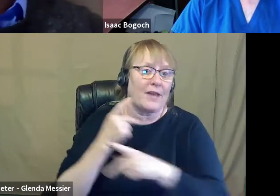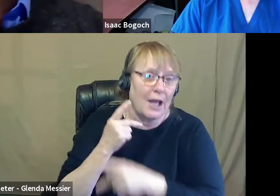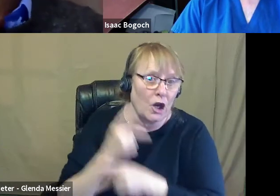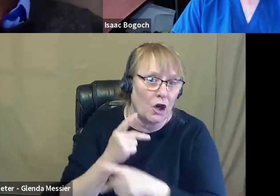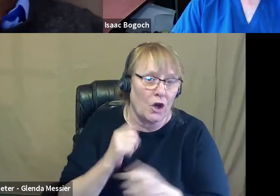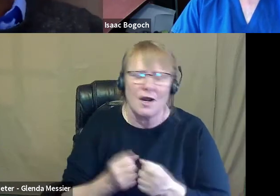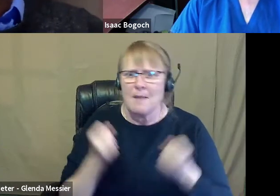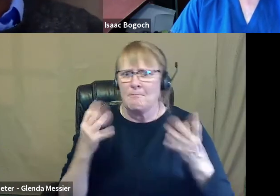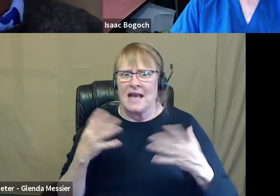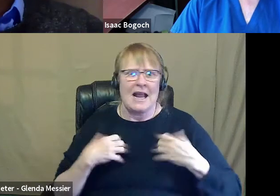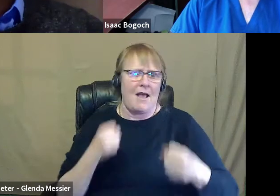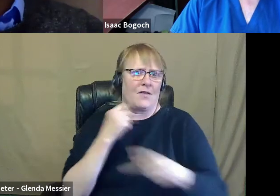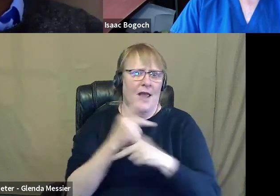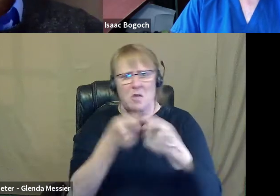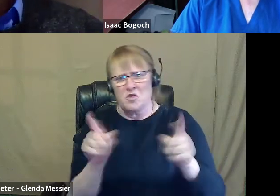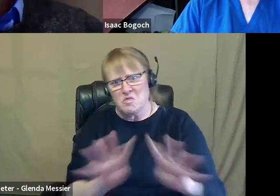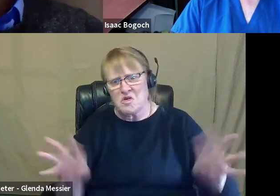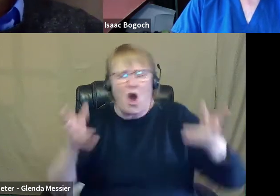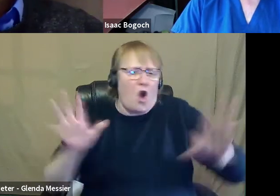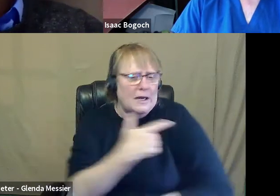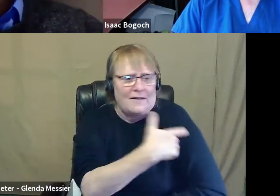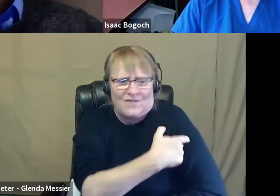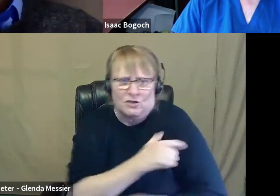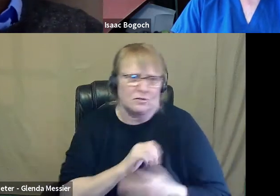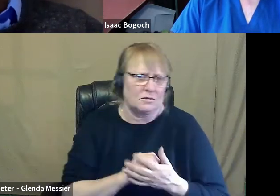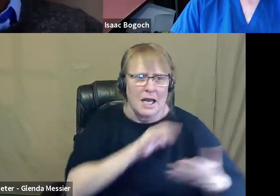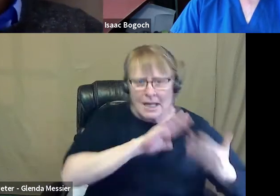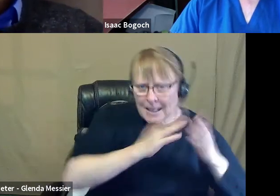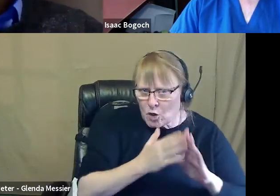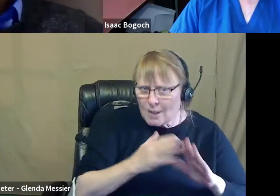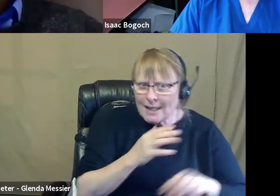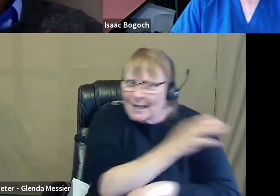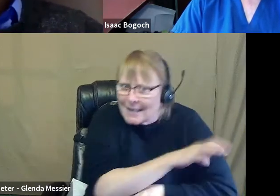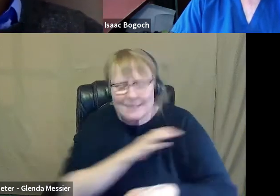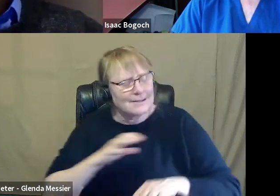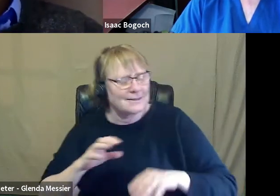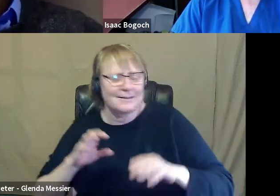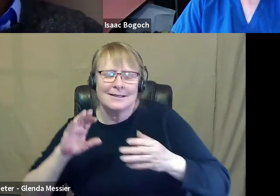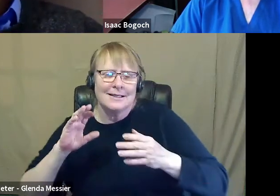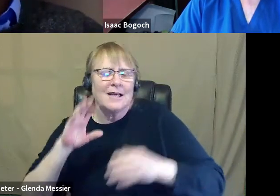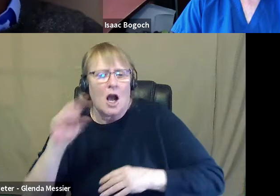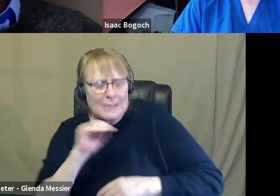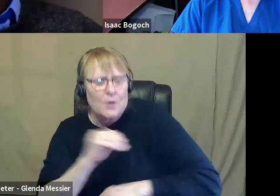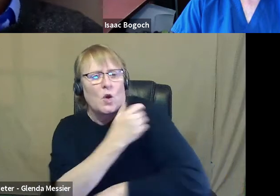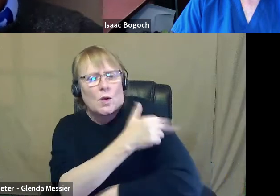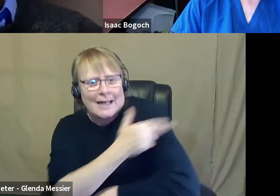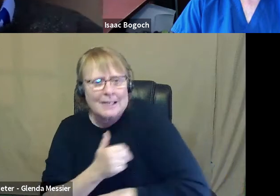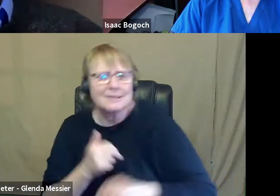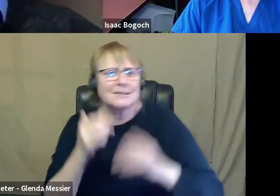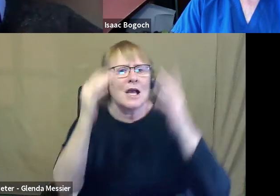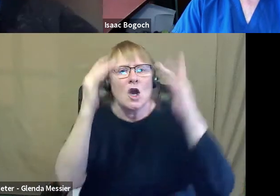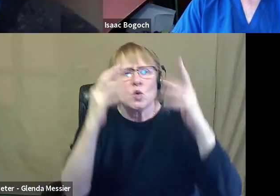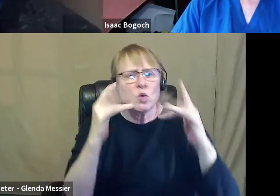healthcare workers have already been vaccinated at provincial sites and in the community clinics. Faith leaders now are on the list. Adults in First Nation, Métis, and